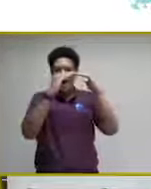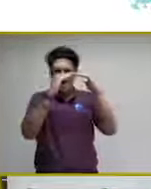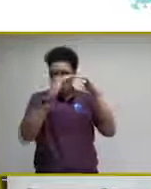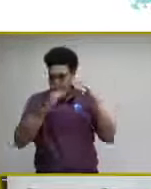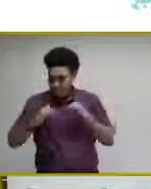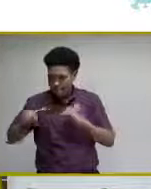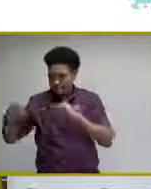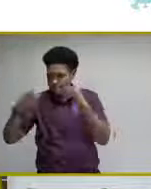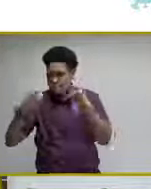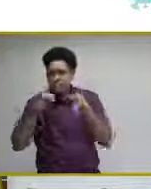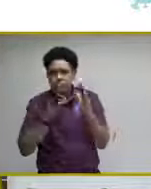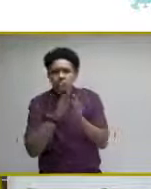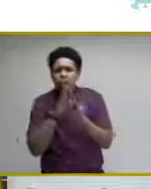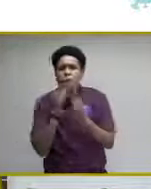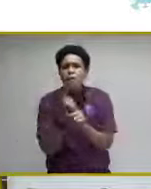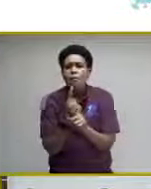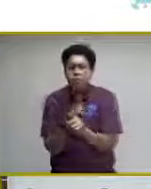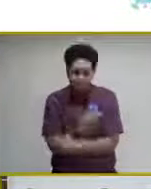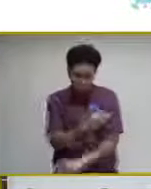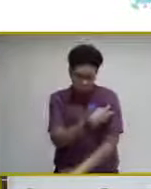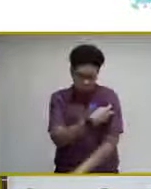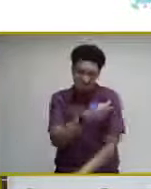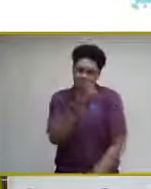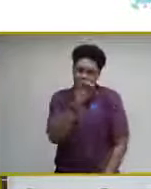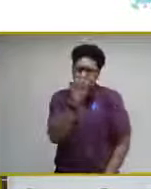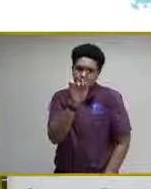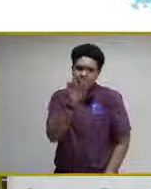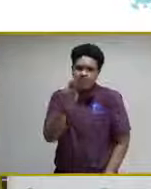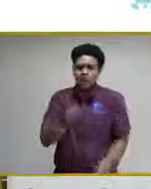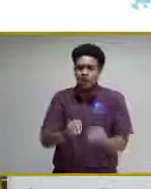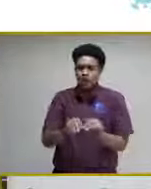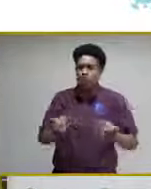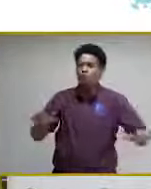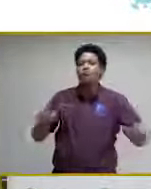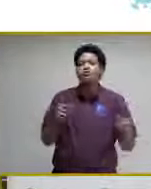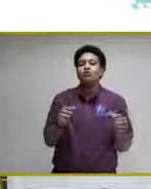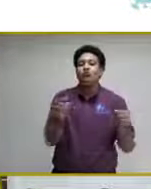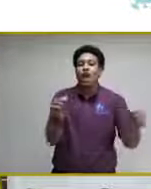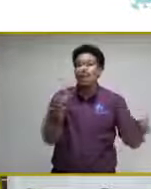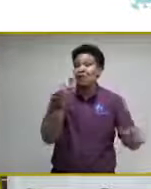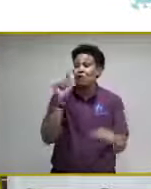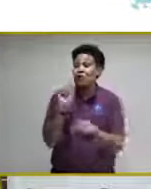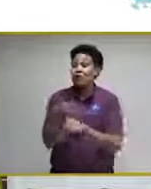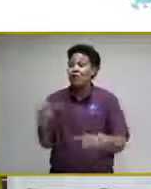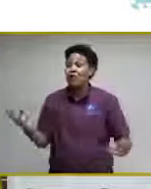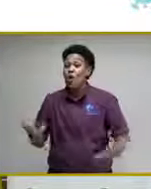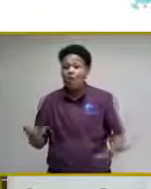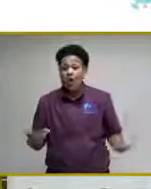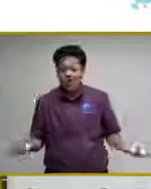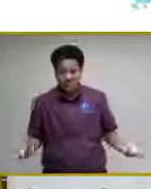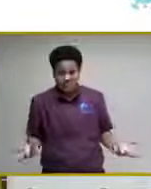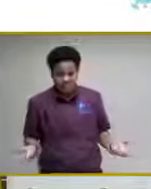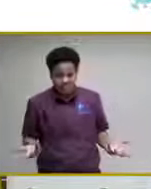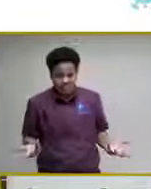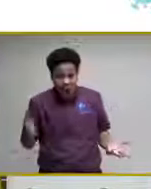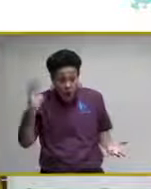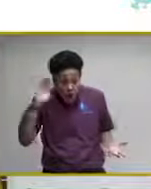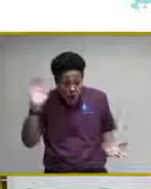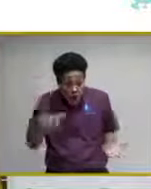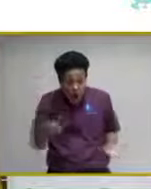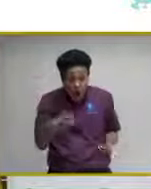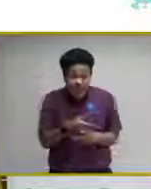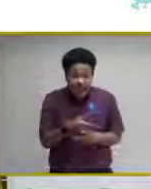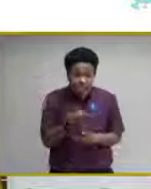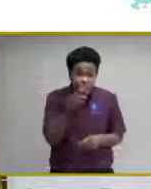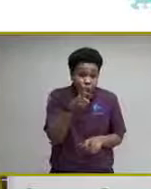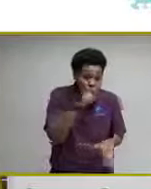develop an appropriate immunization deployment strategy to ensure that everyone who